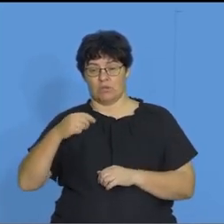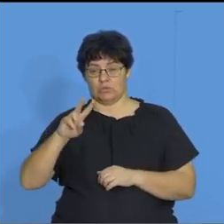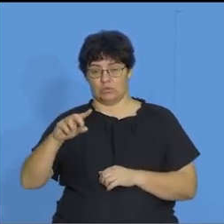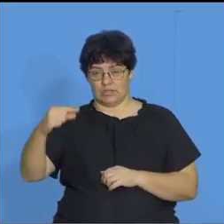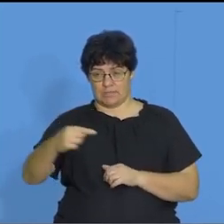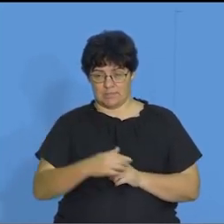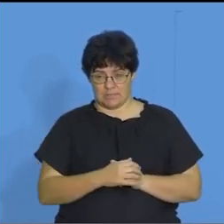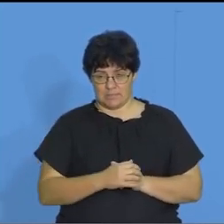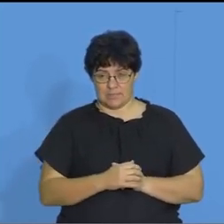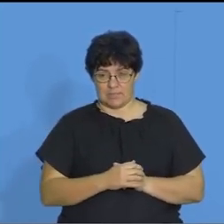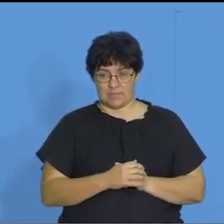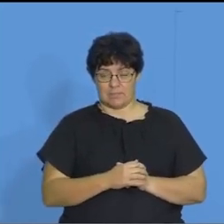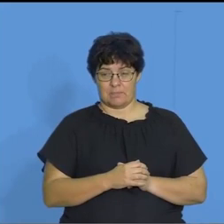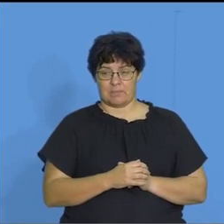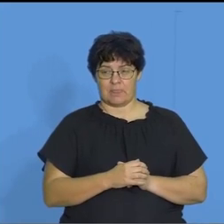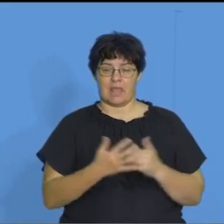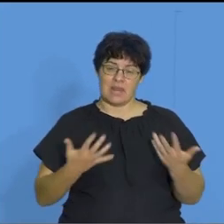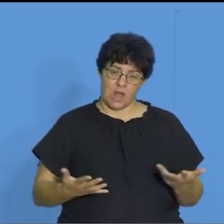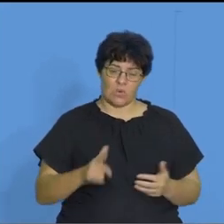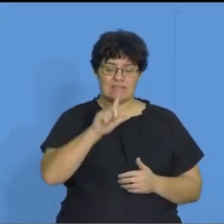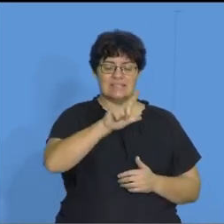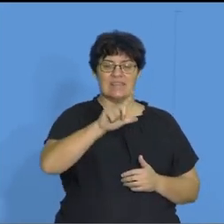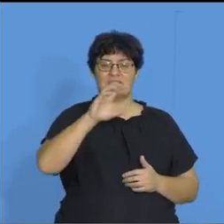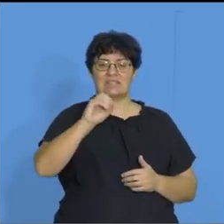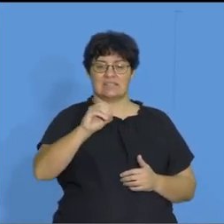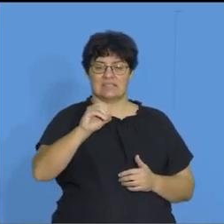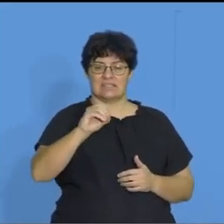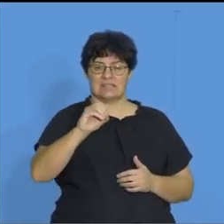18.2, right, grams. What about